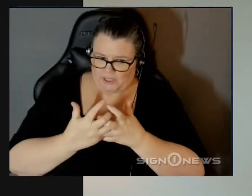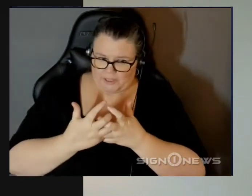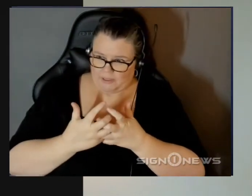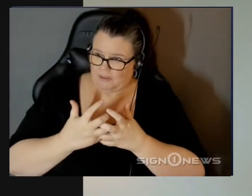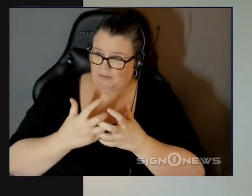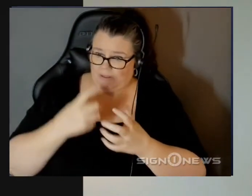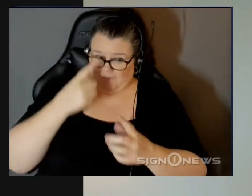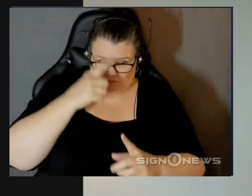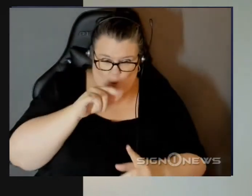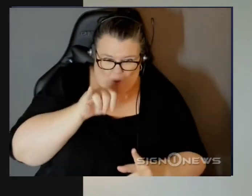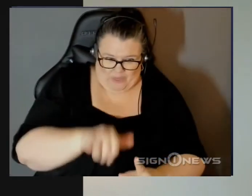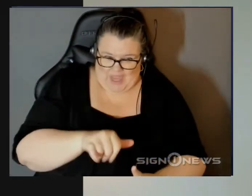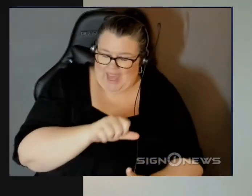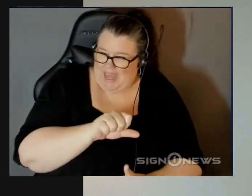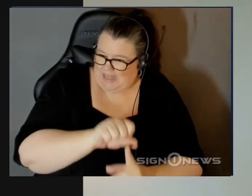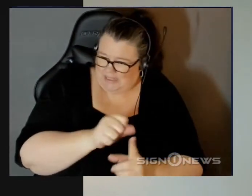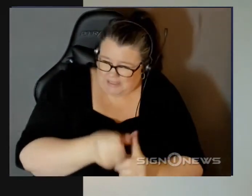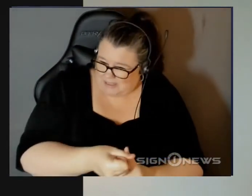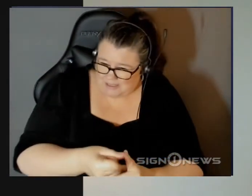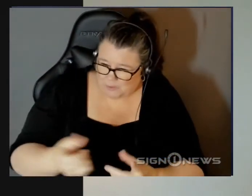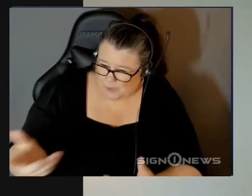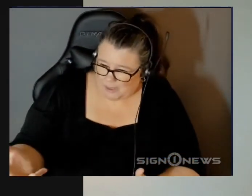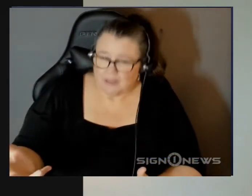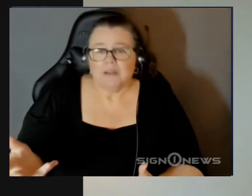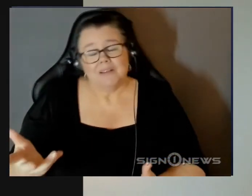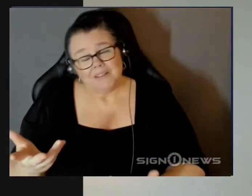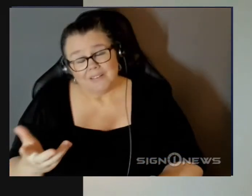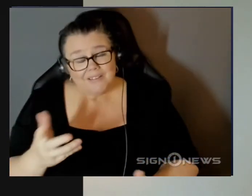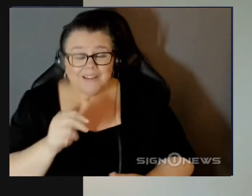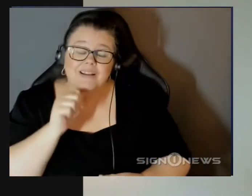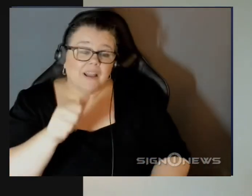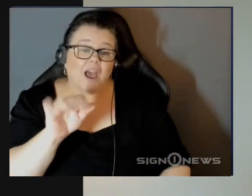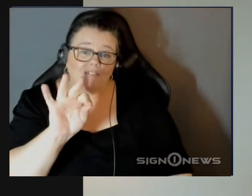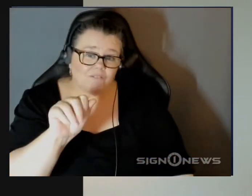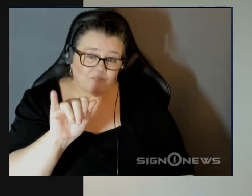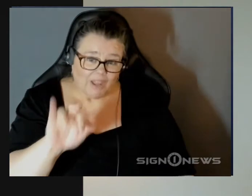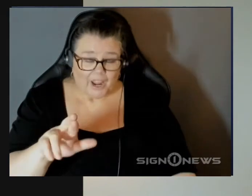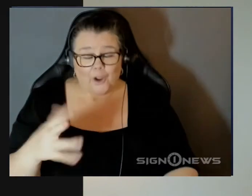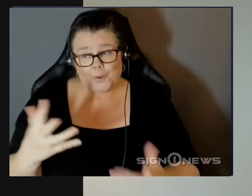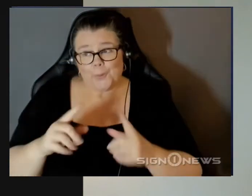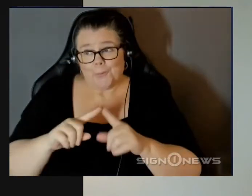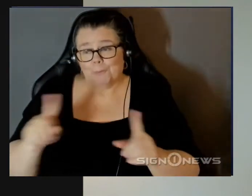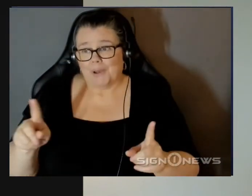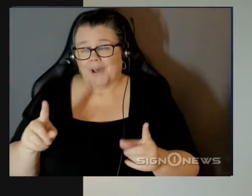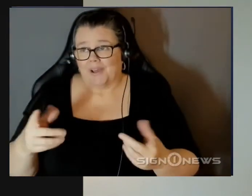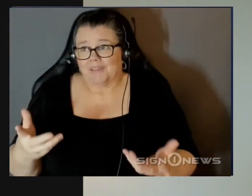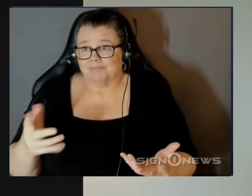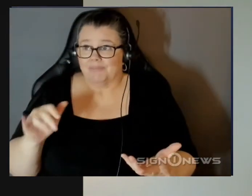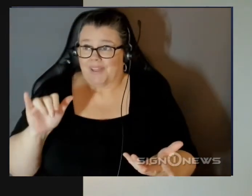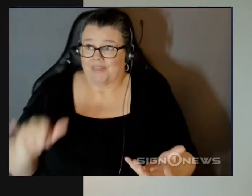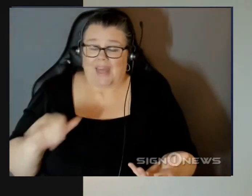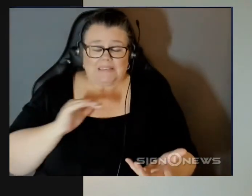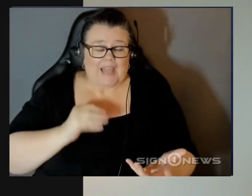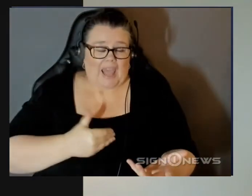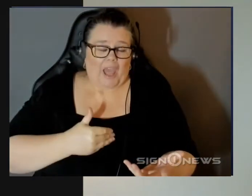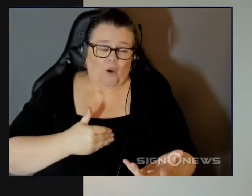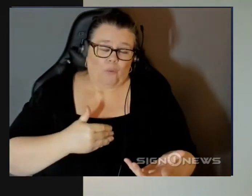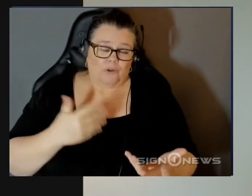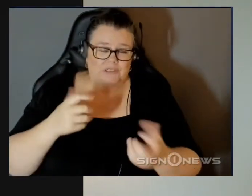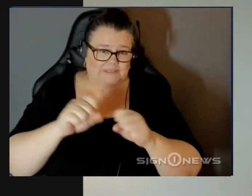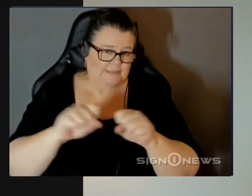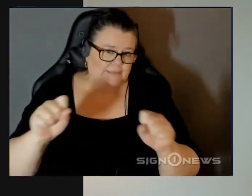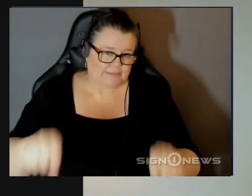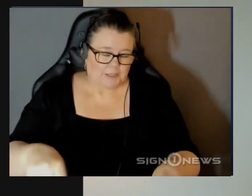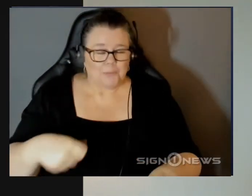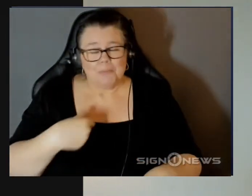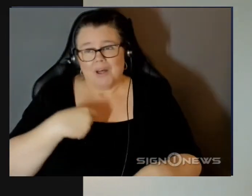It's not the system that I wish we had built, but it's the system that we have that I think oftentimes